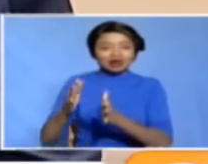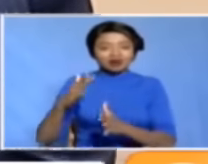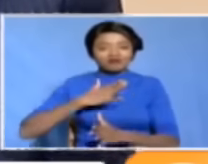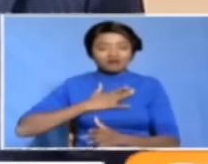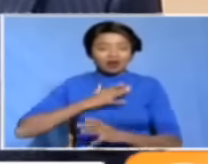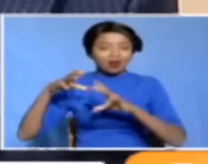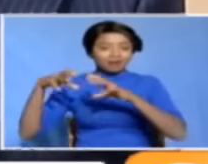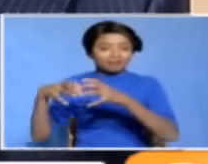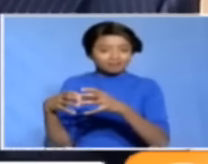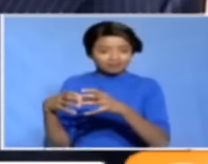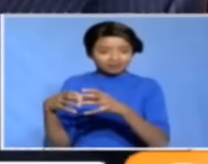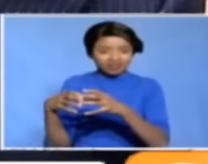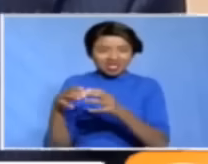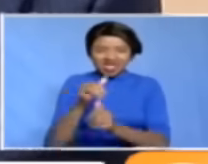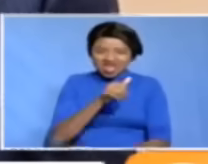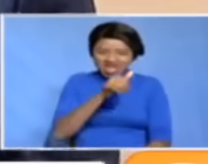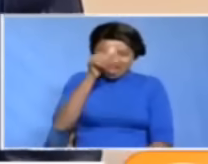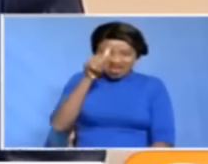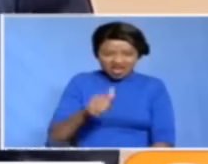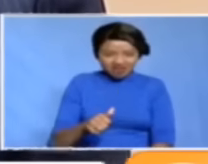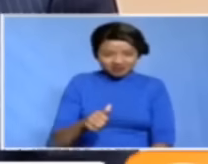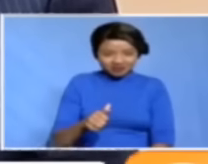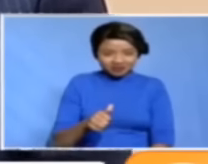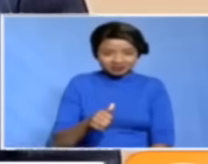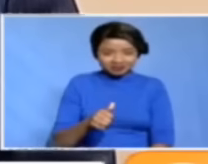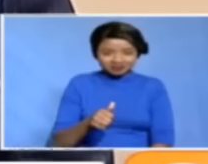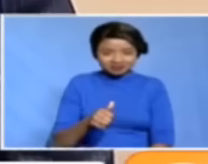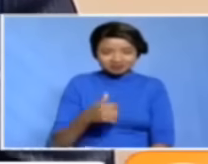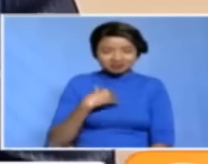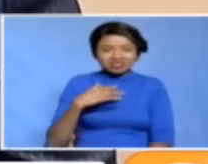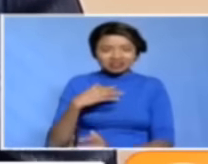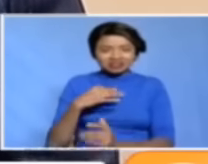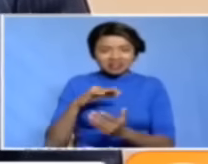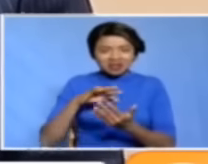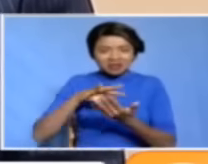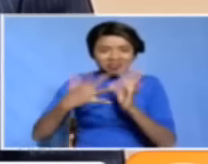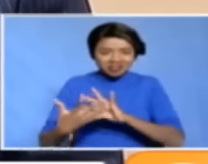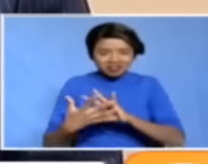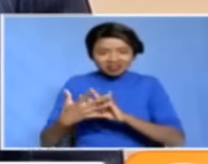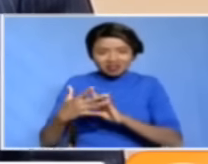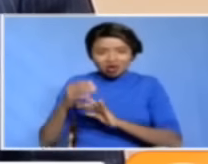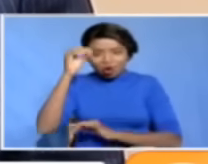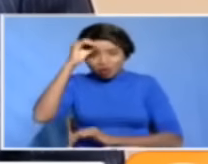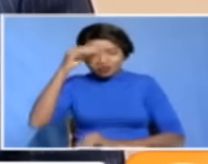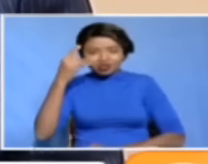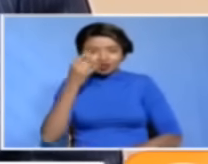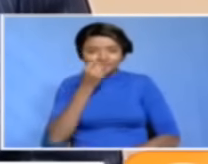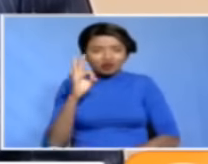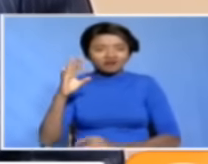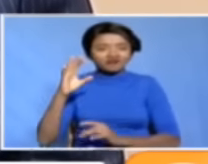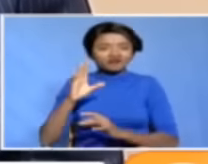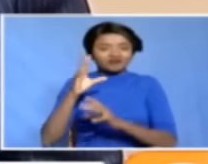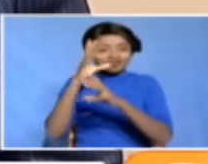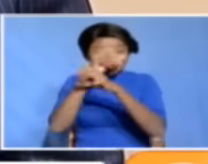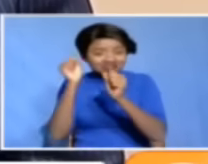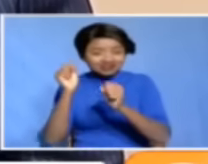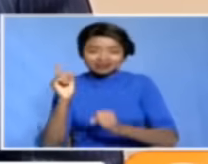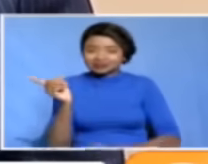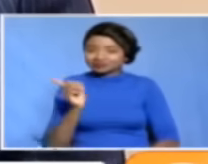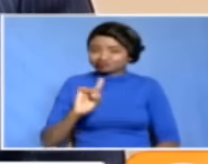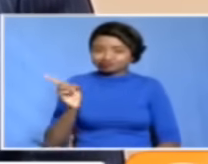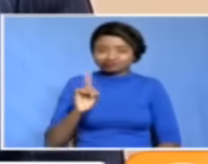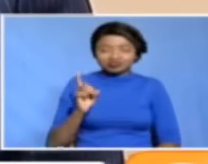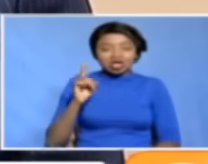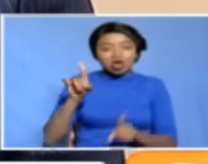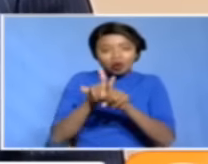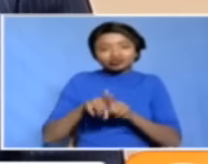Never will I contradict the position of the president or the deputy president. Even where I disagree with them,